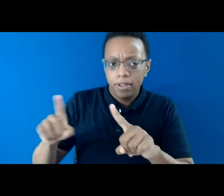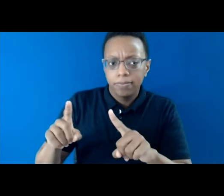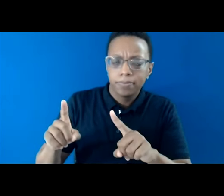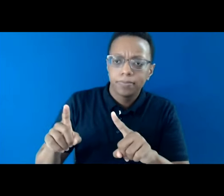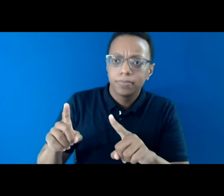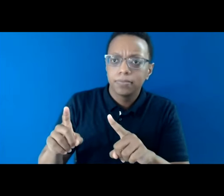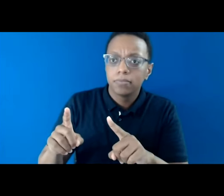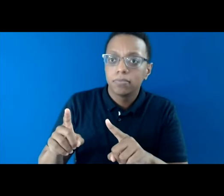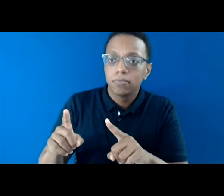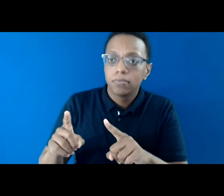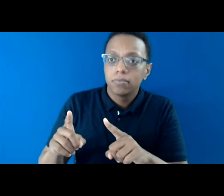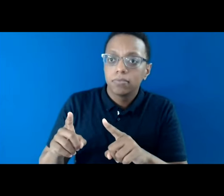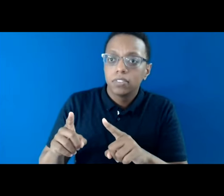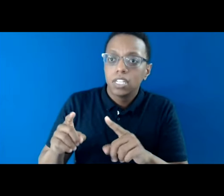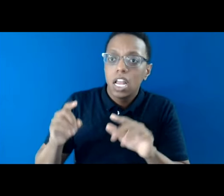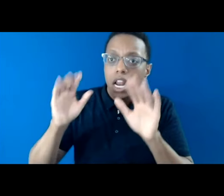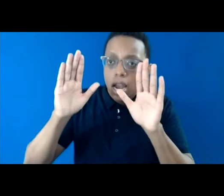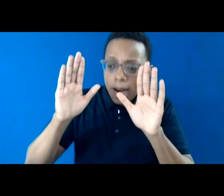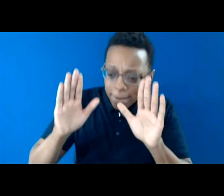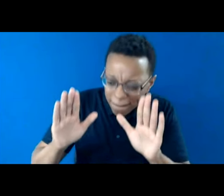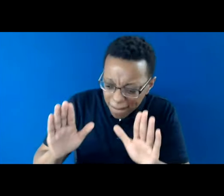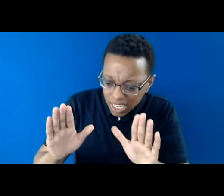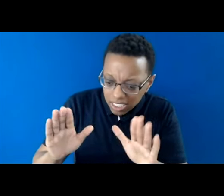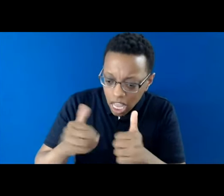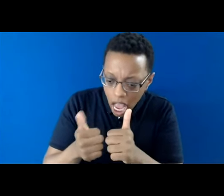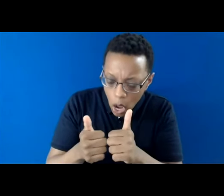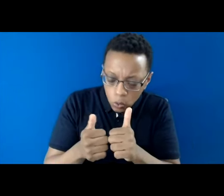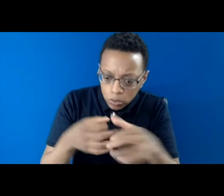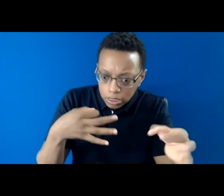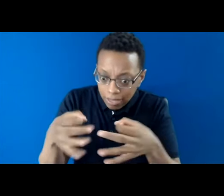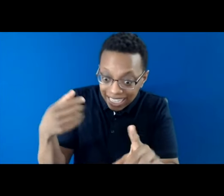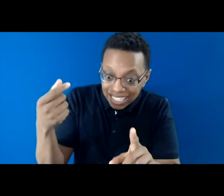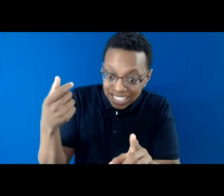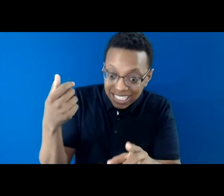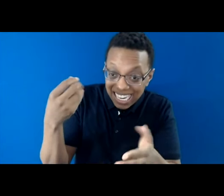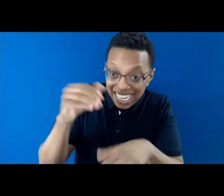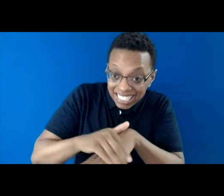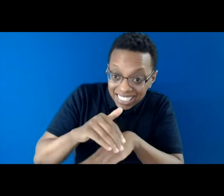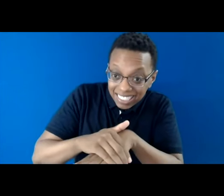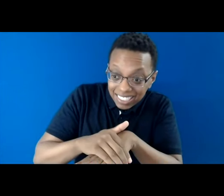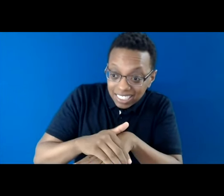an amazing exact way to do so in English, you know.